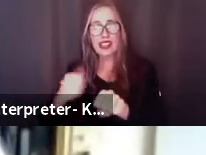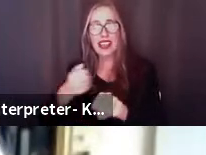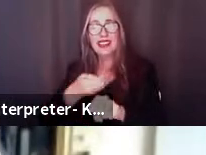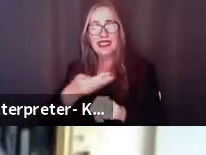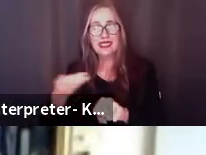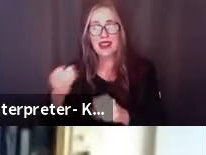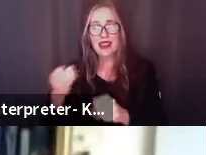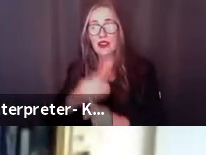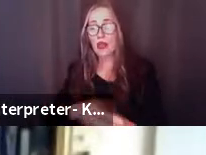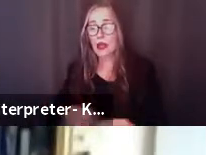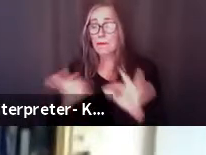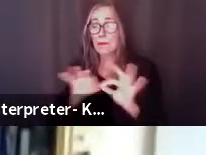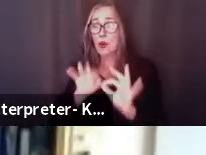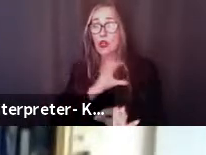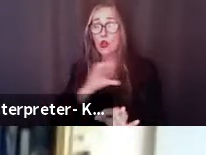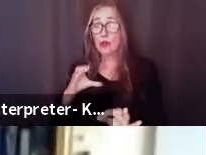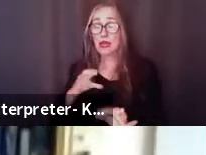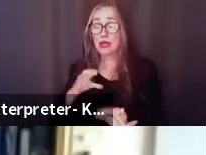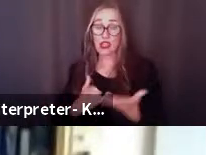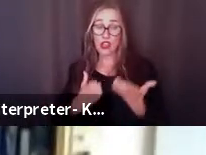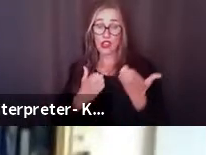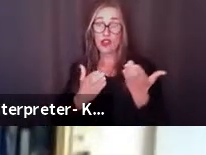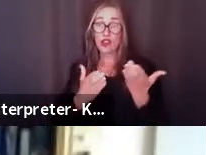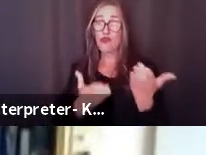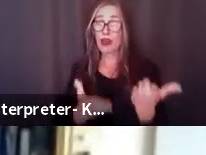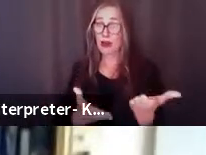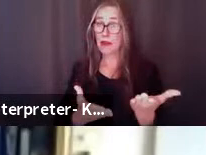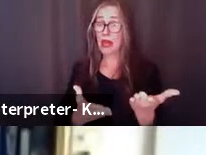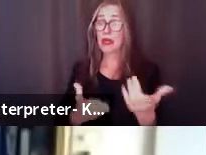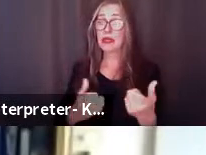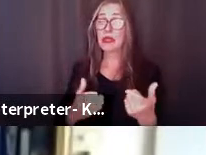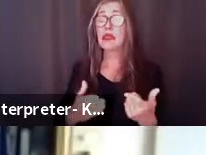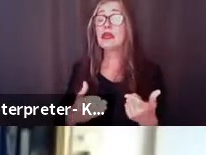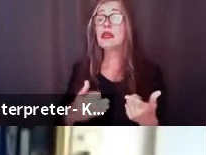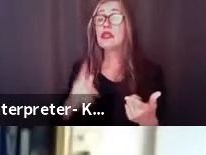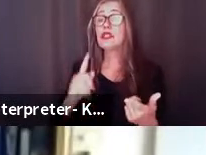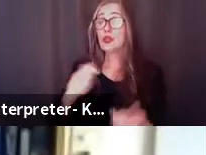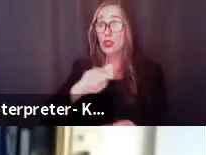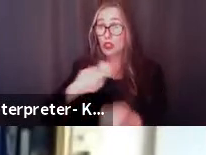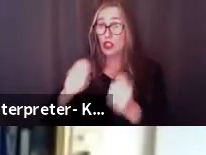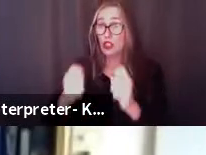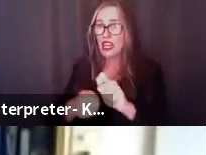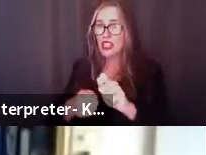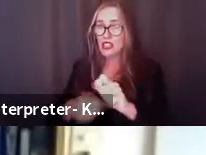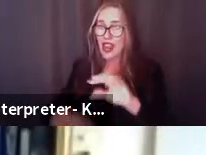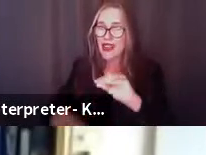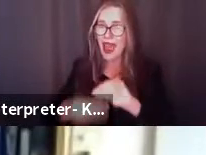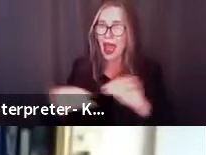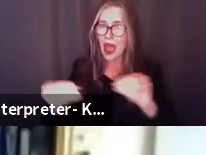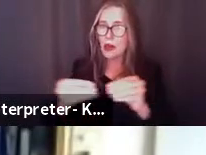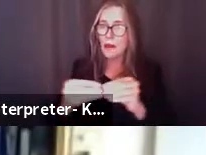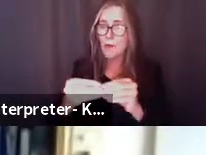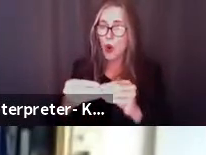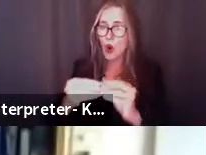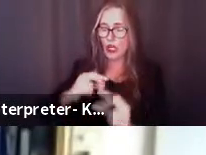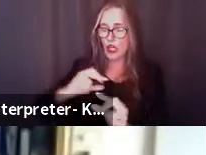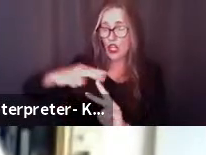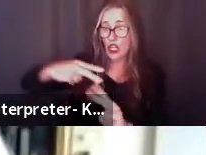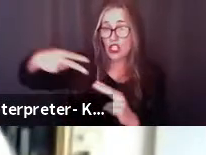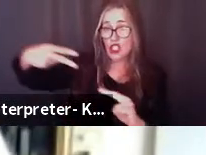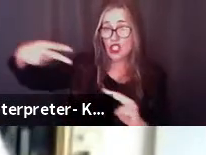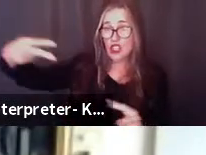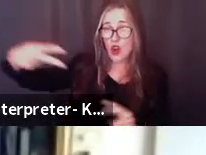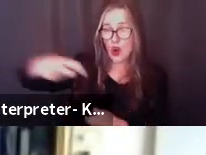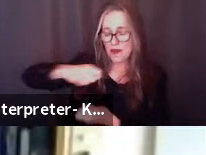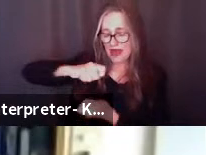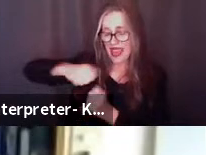that are issuing recommendations to move heritable genome editing into the clinic these days most